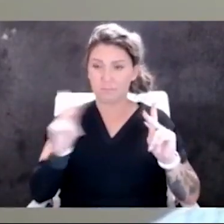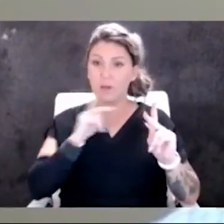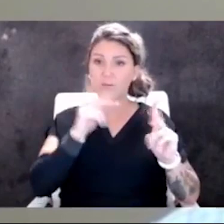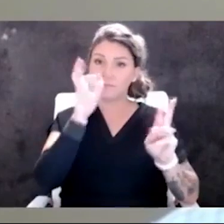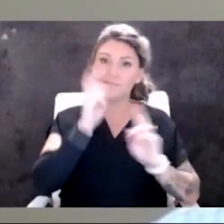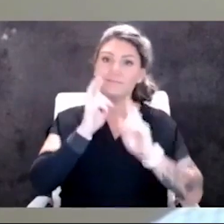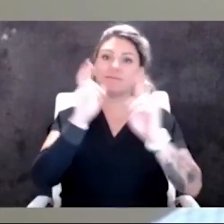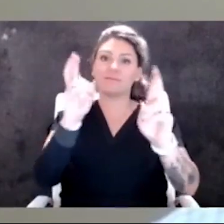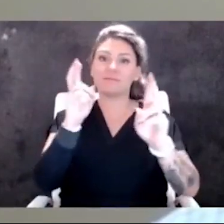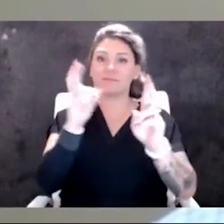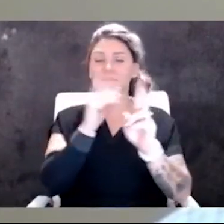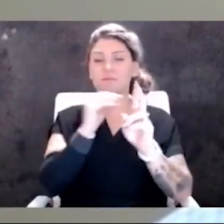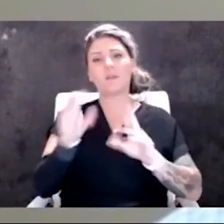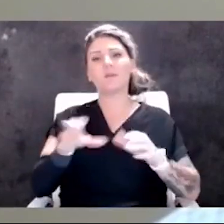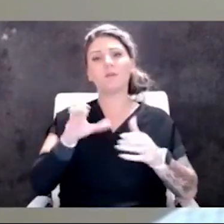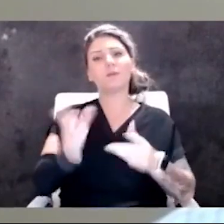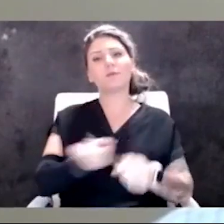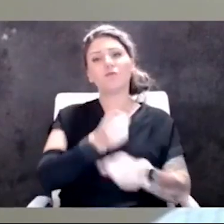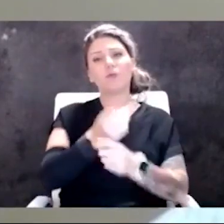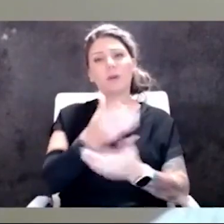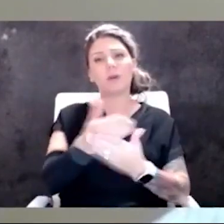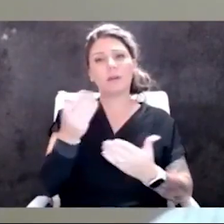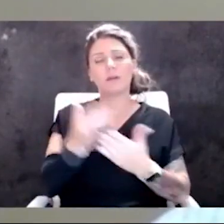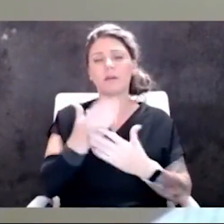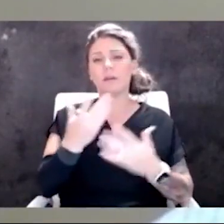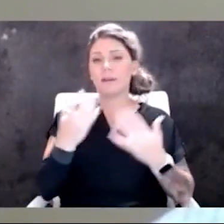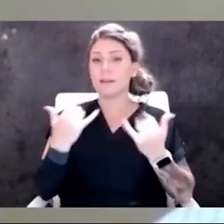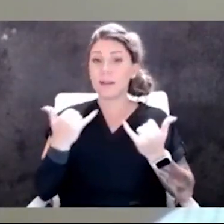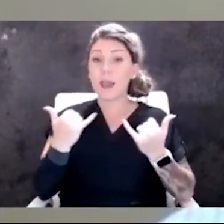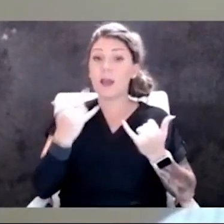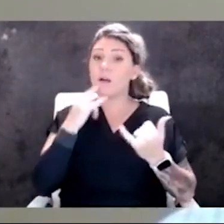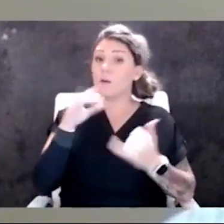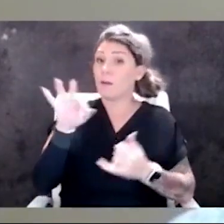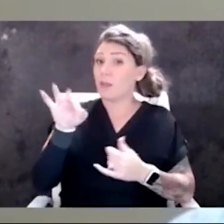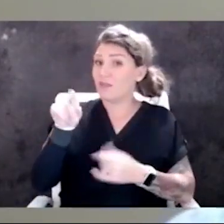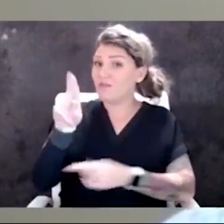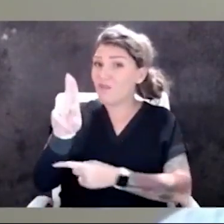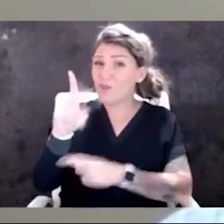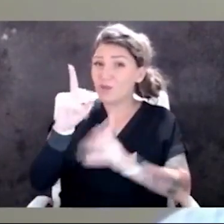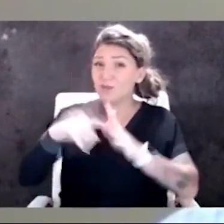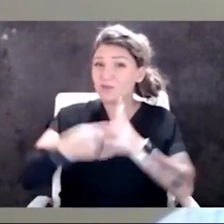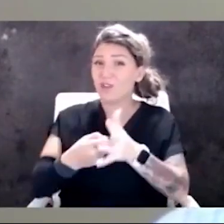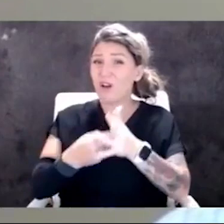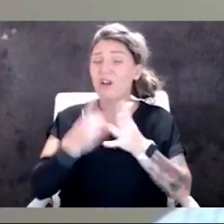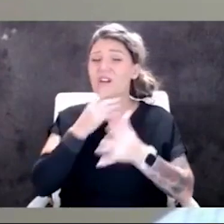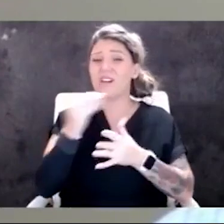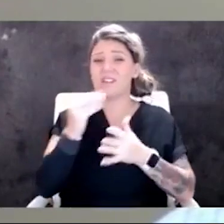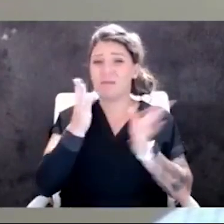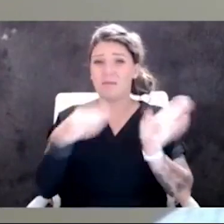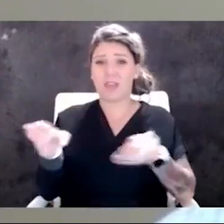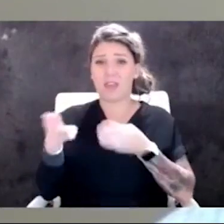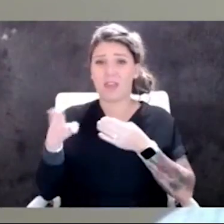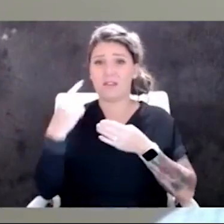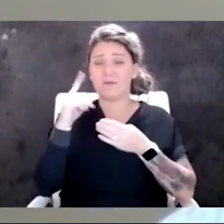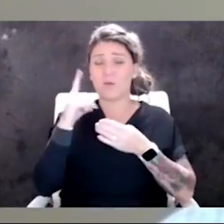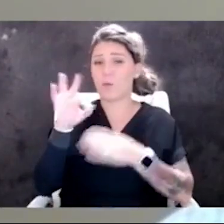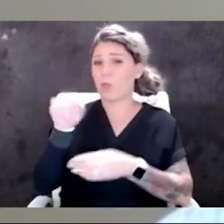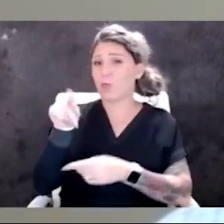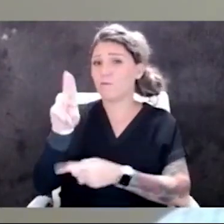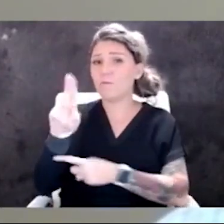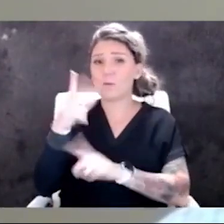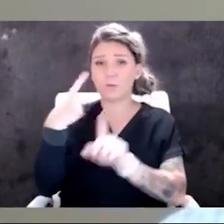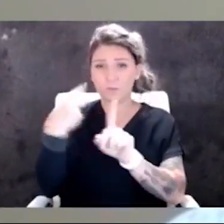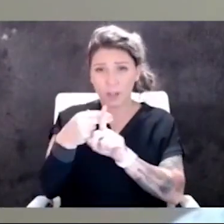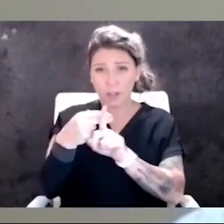respectful and doing the right thing. And now we have flu season coming up, and we have the plan to administer our influenza vaccines.